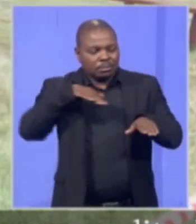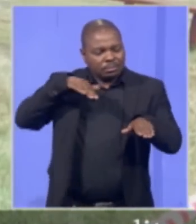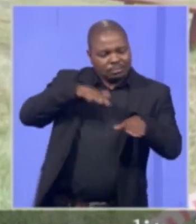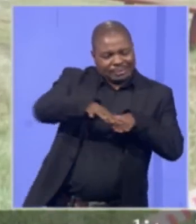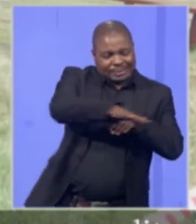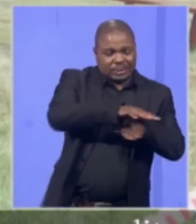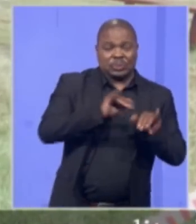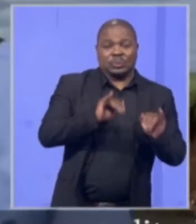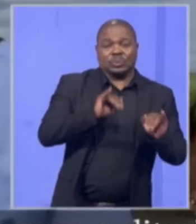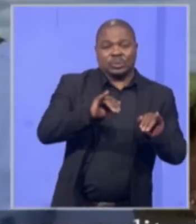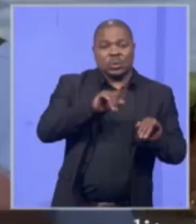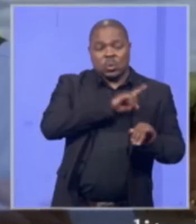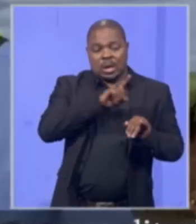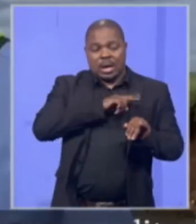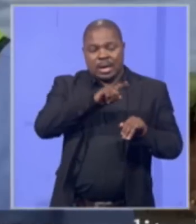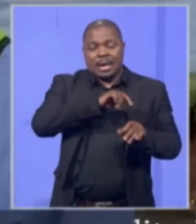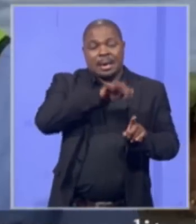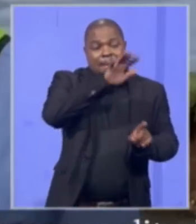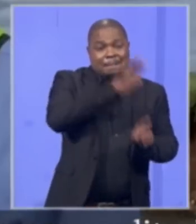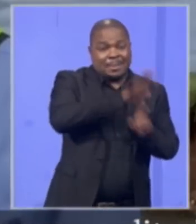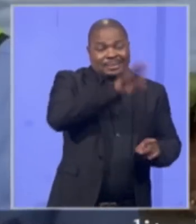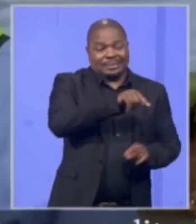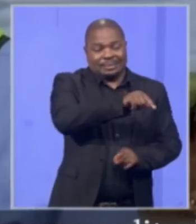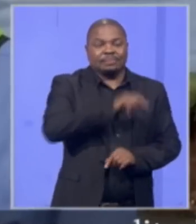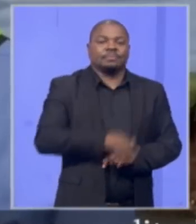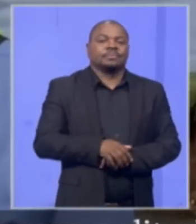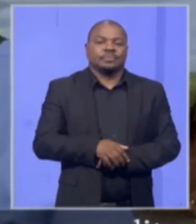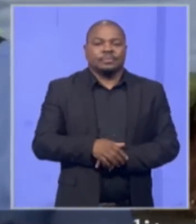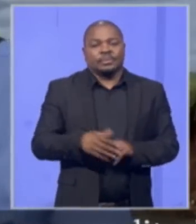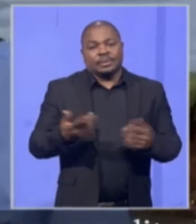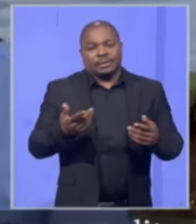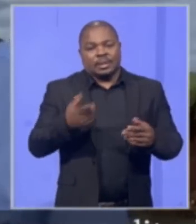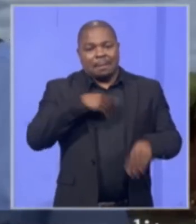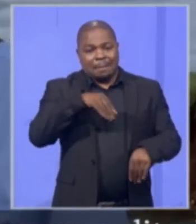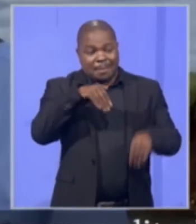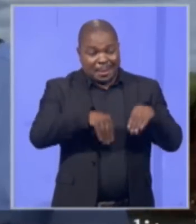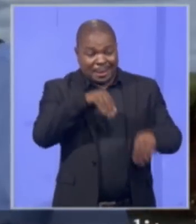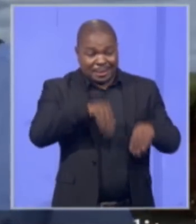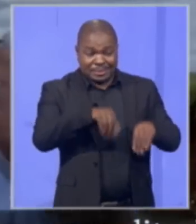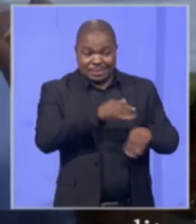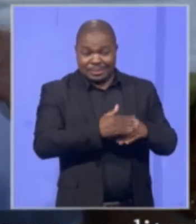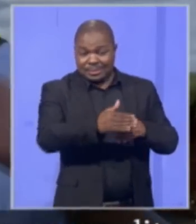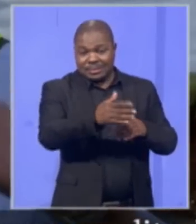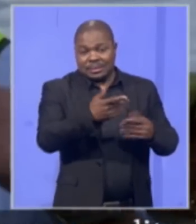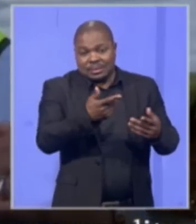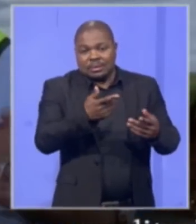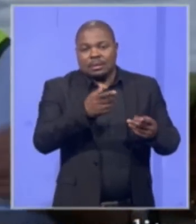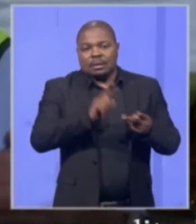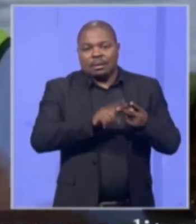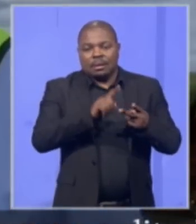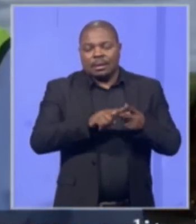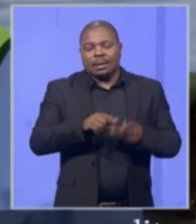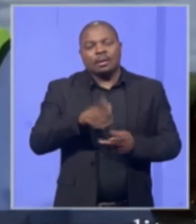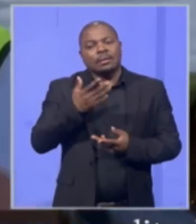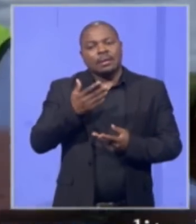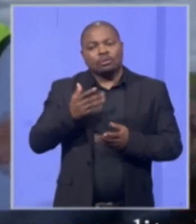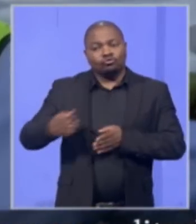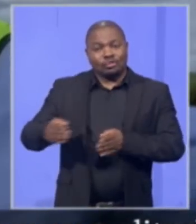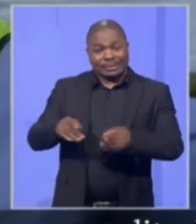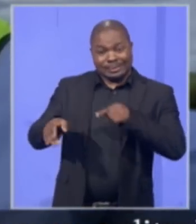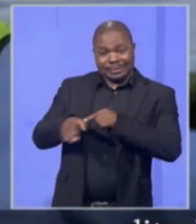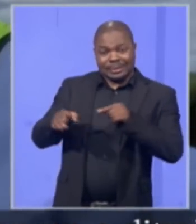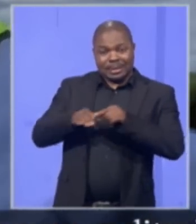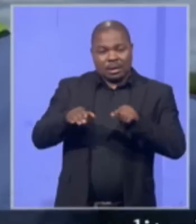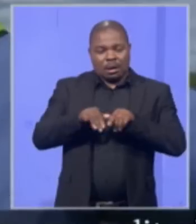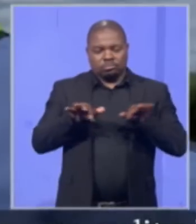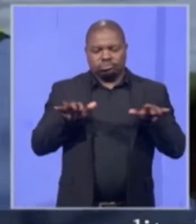that are also being impacted by this. Large operations, mining operations are currently taken out where this Beesprate River itself has actually